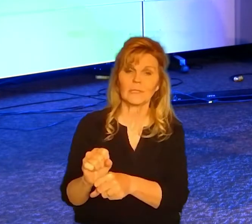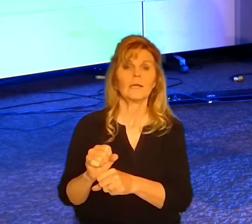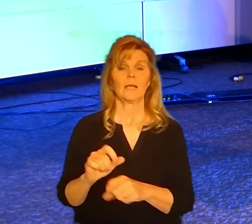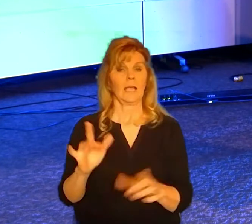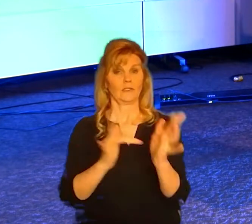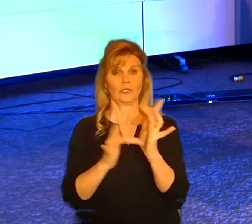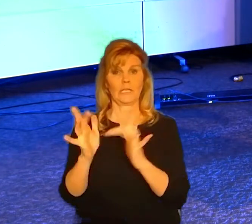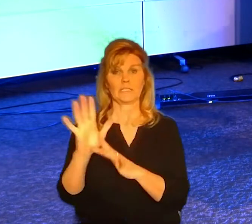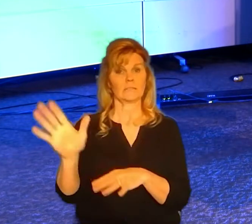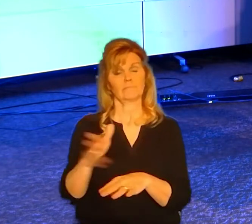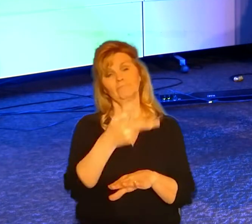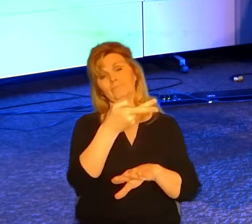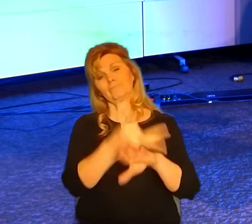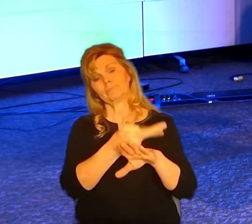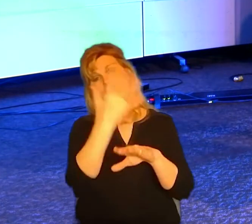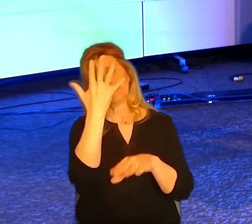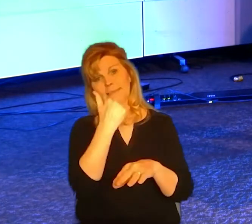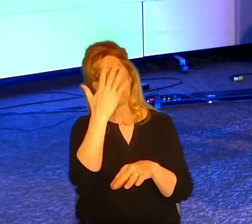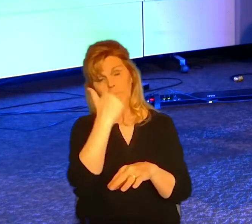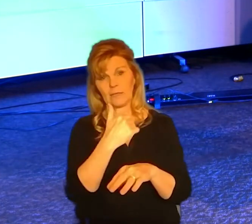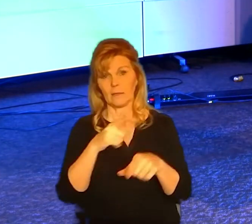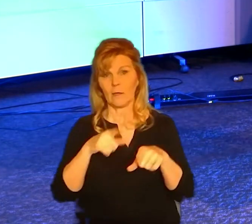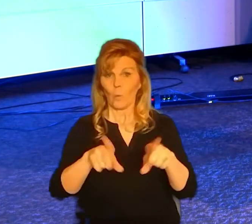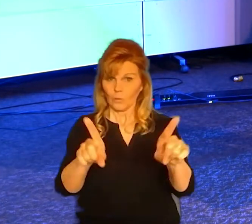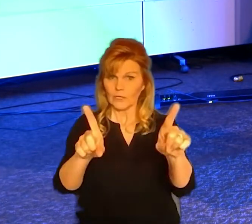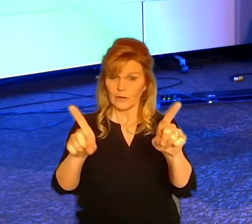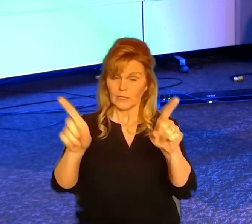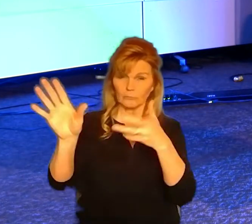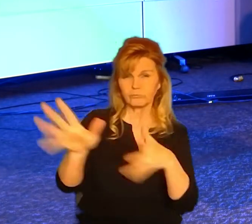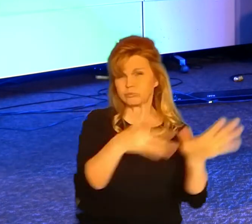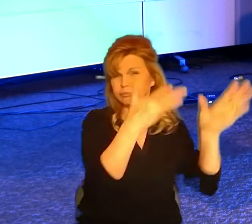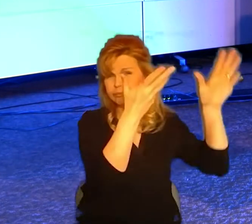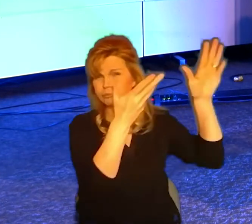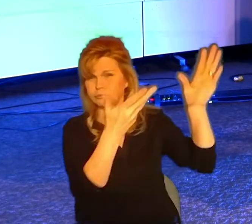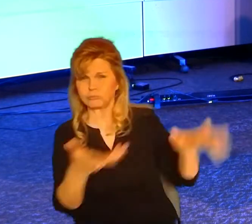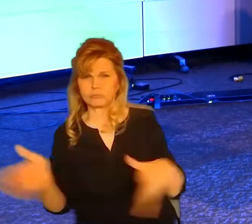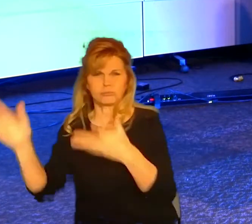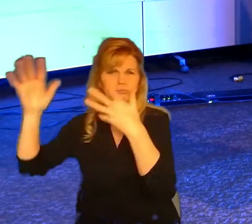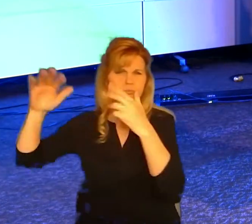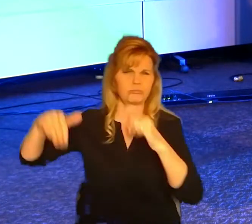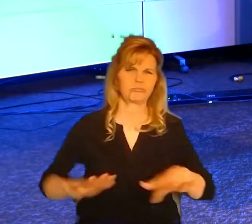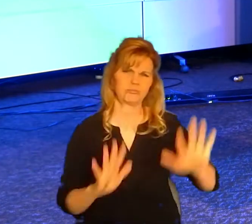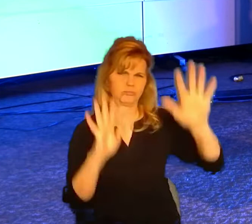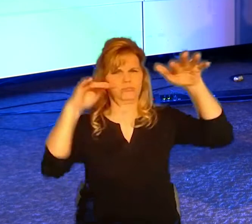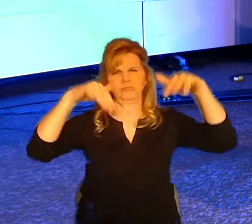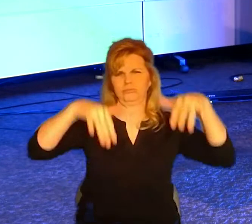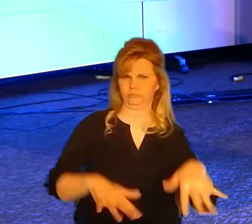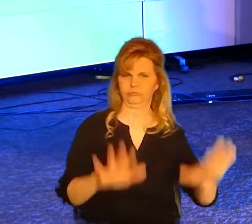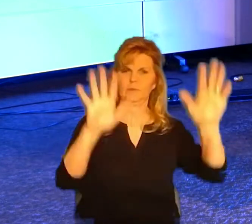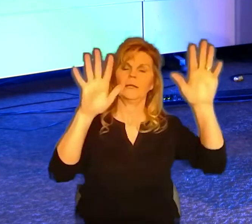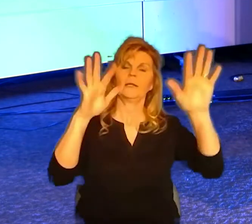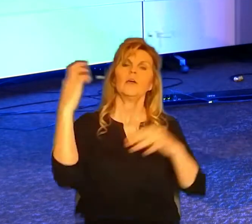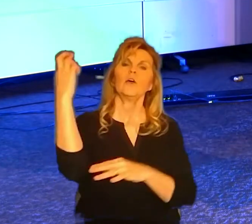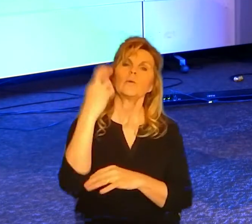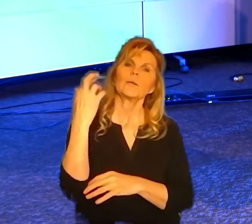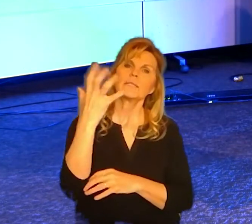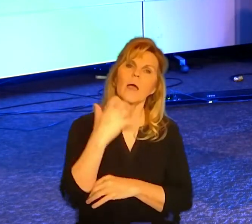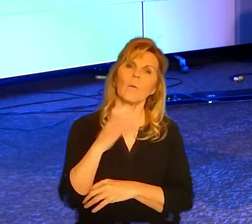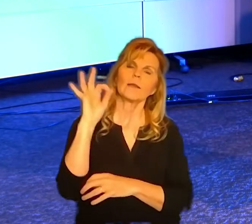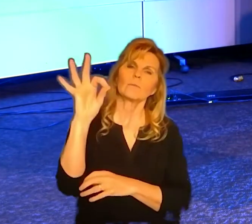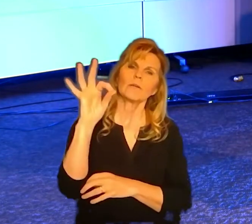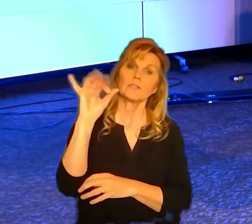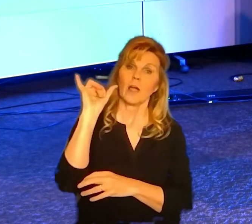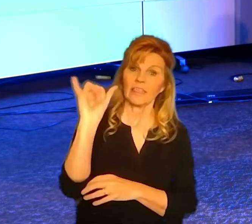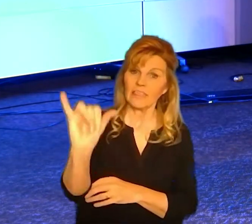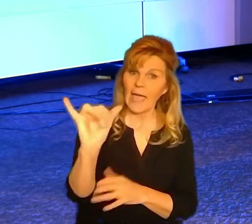is like sleeping through this storm. And I just was, the reason why I wanted to preach on this passage of scripture